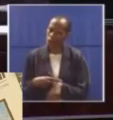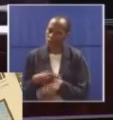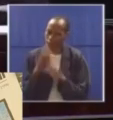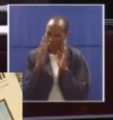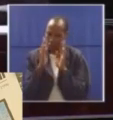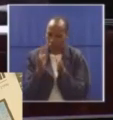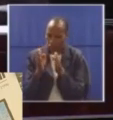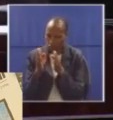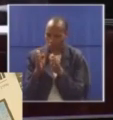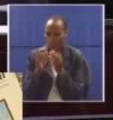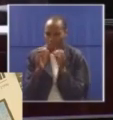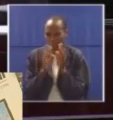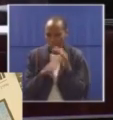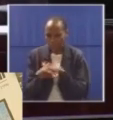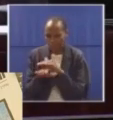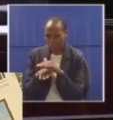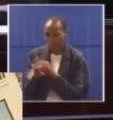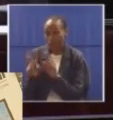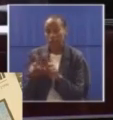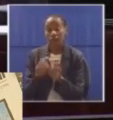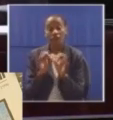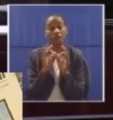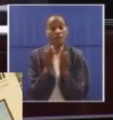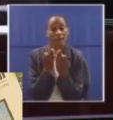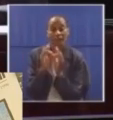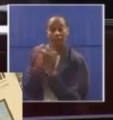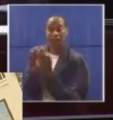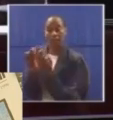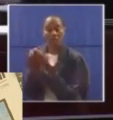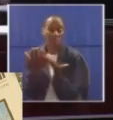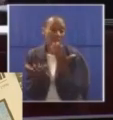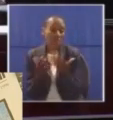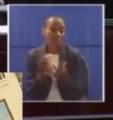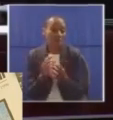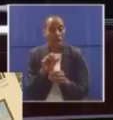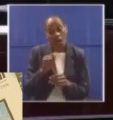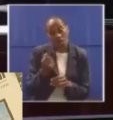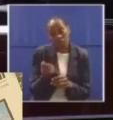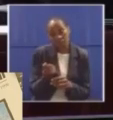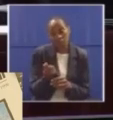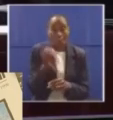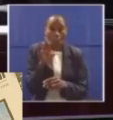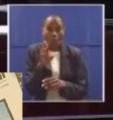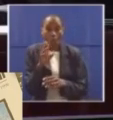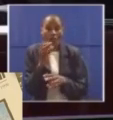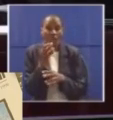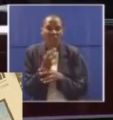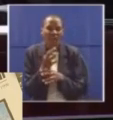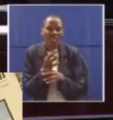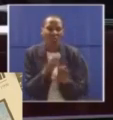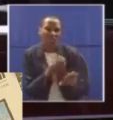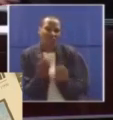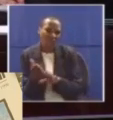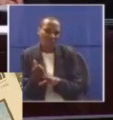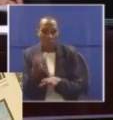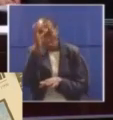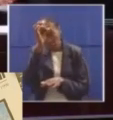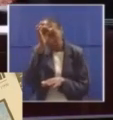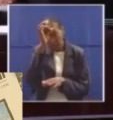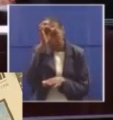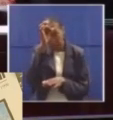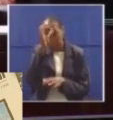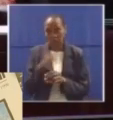families, being either widows and children of those who die in service.